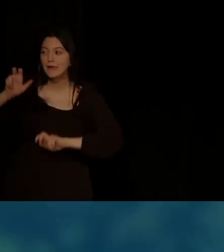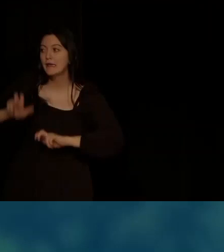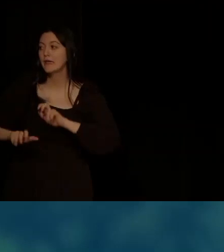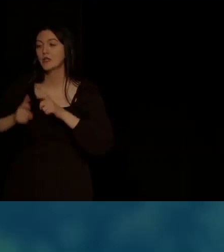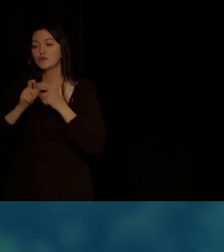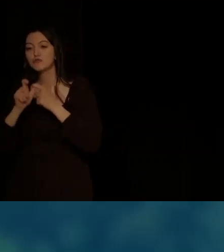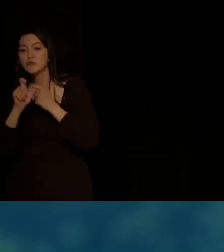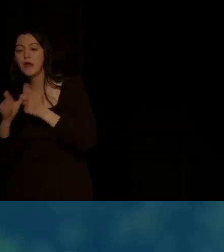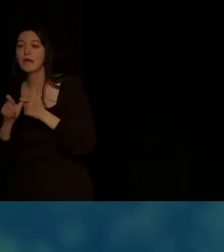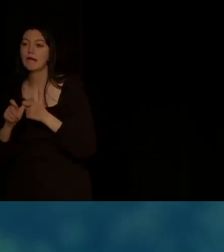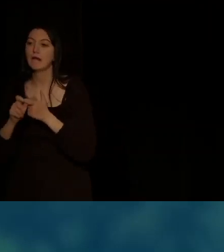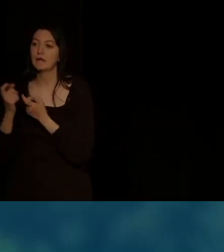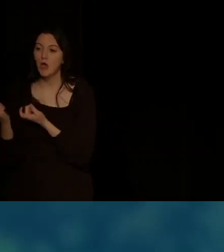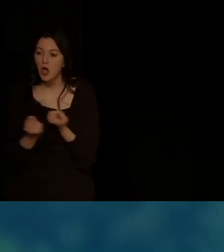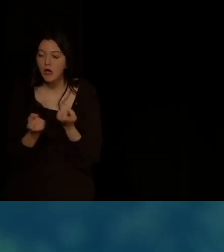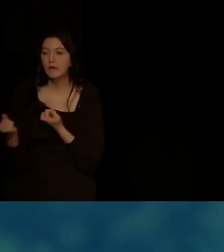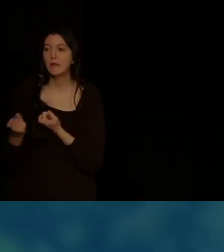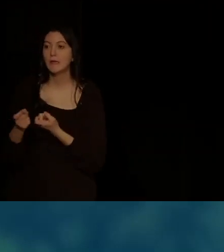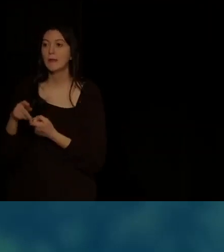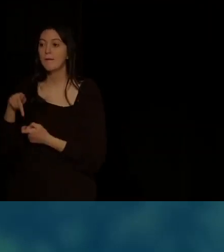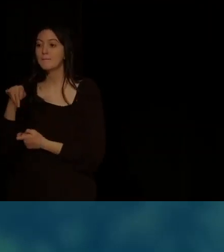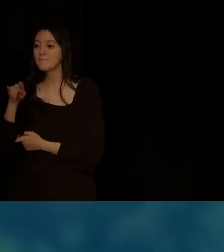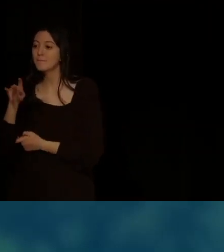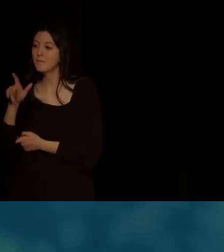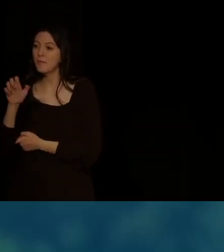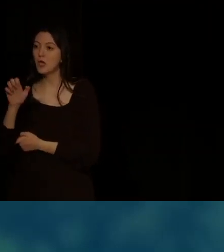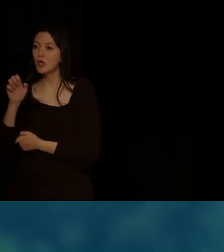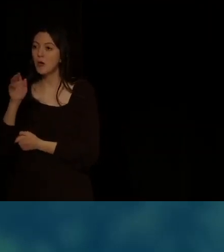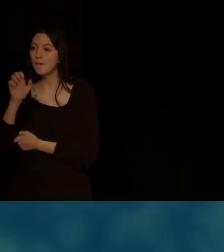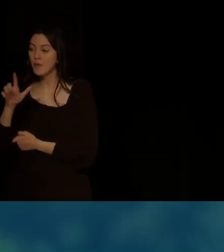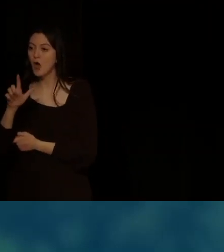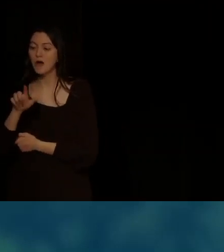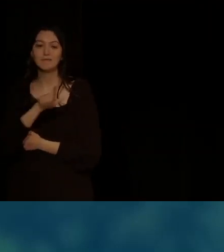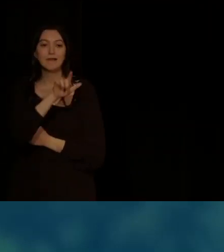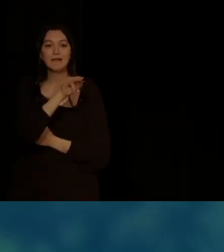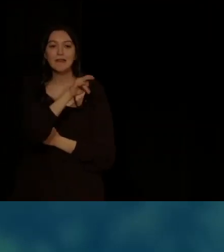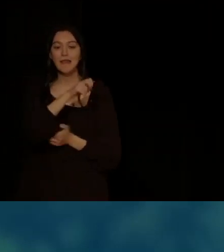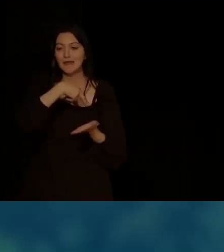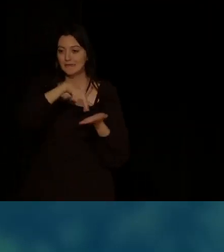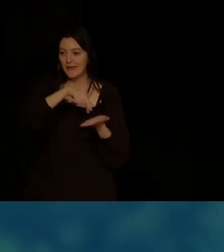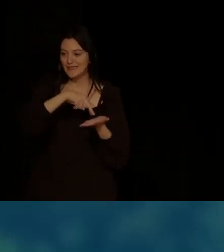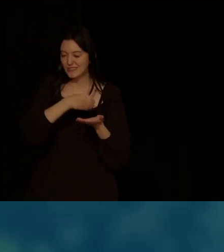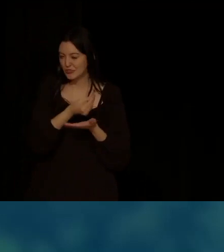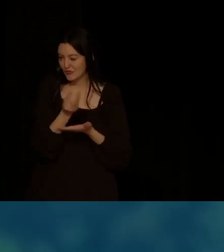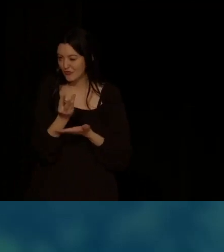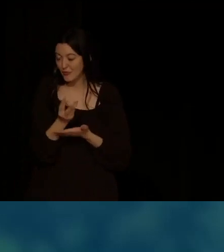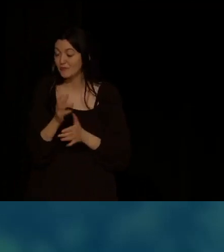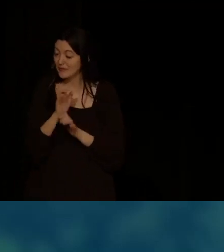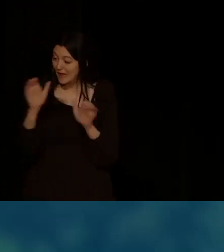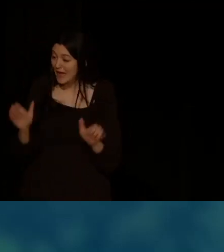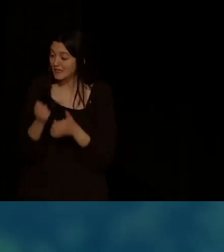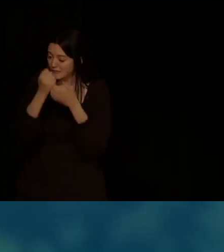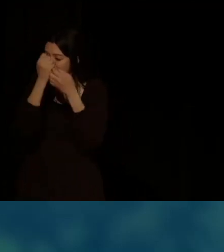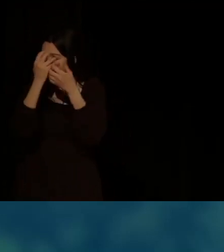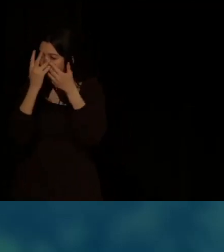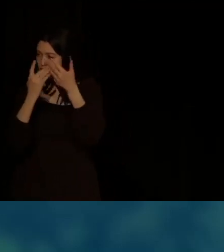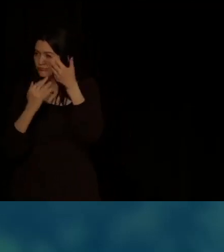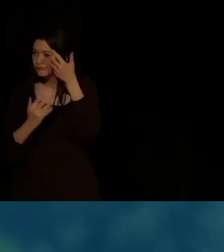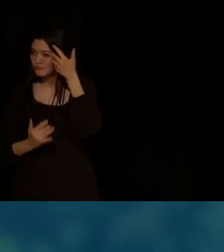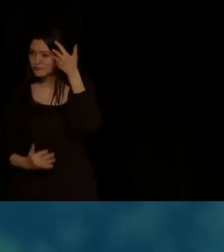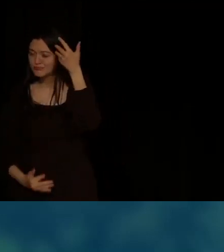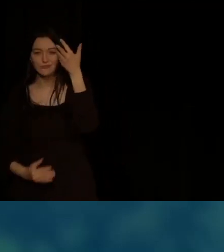running, hockey, soccer, pickleball, and line dancing, just to name a few. The activity list really seems